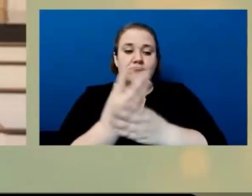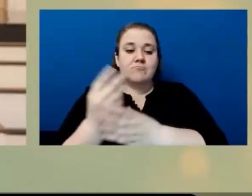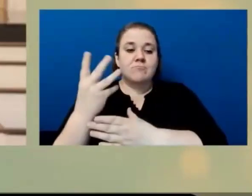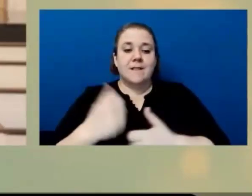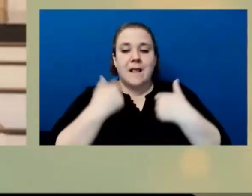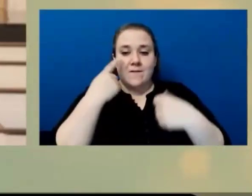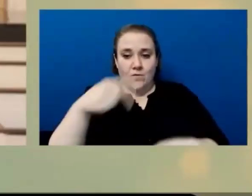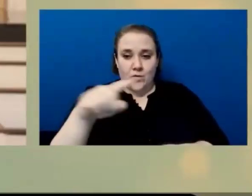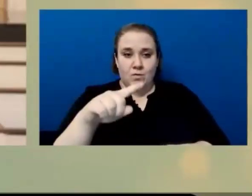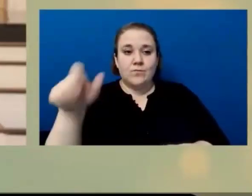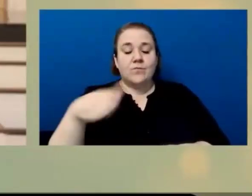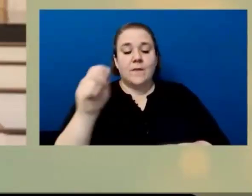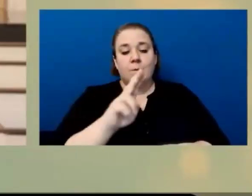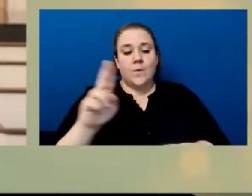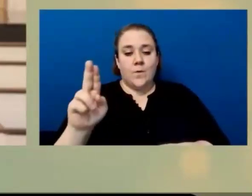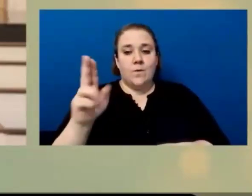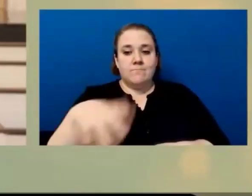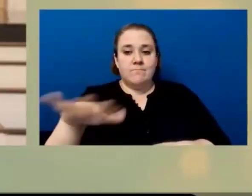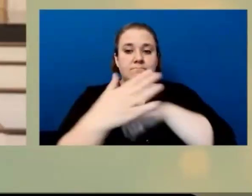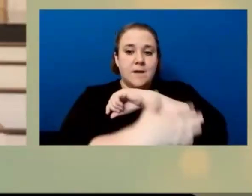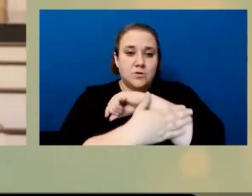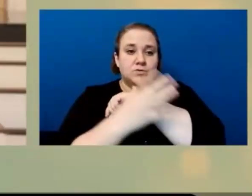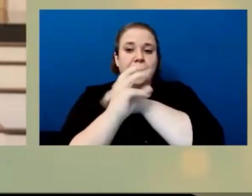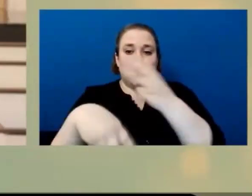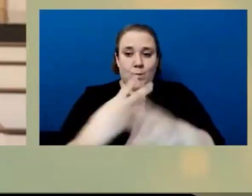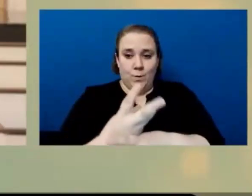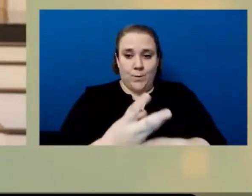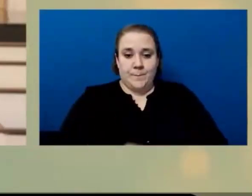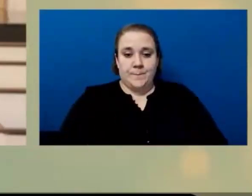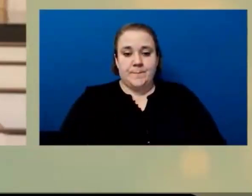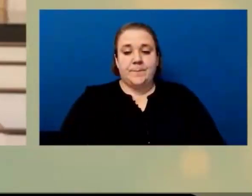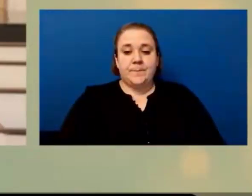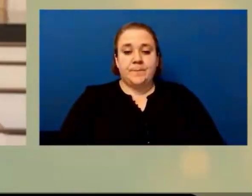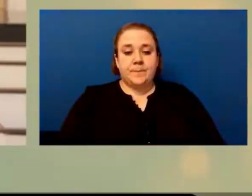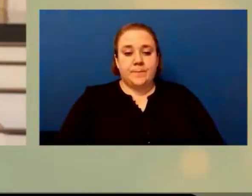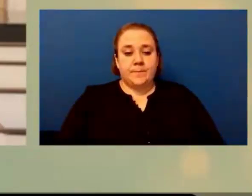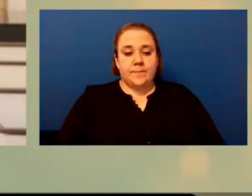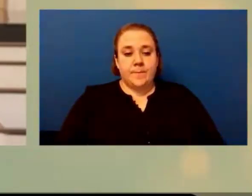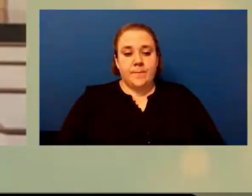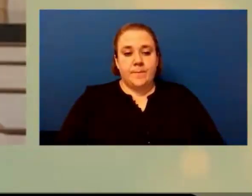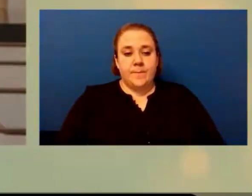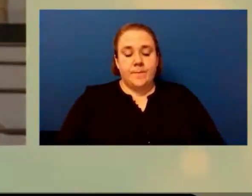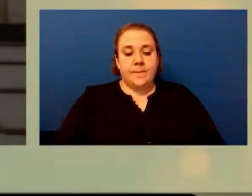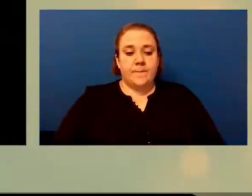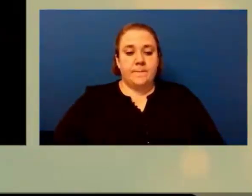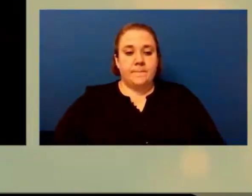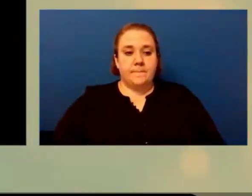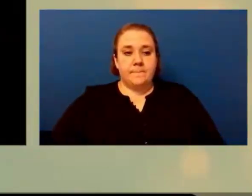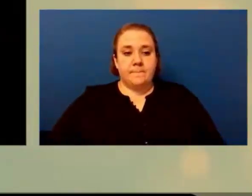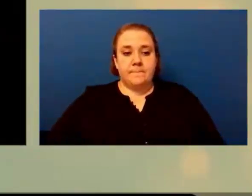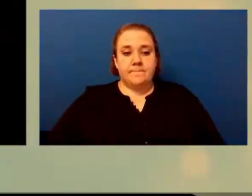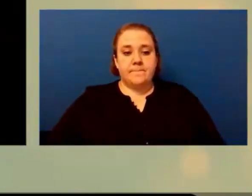to you, our fellow Unitarian Universalists across the country and world.